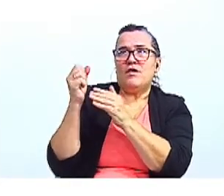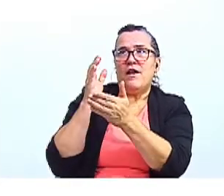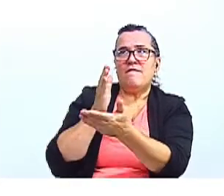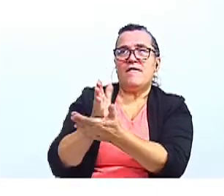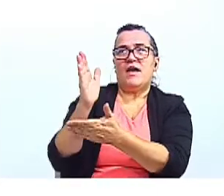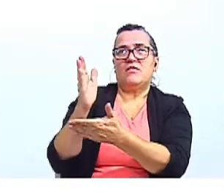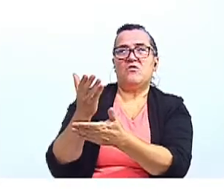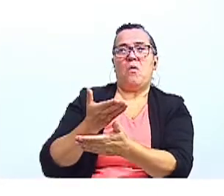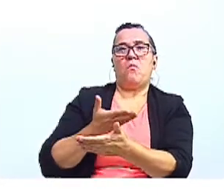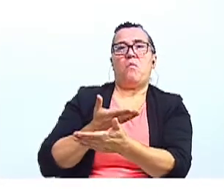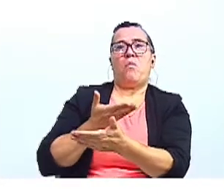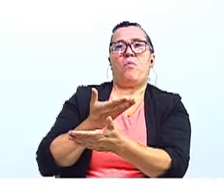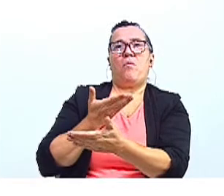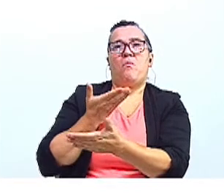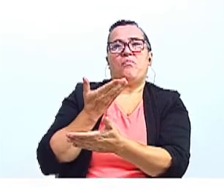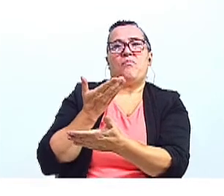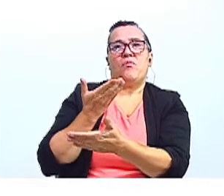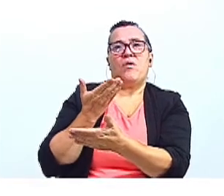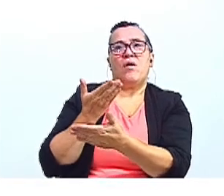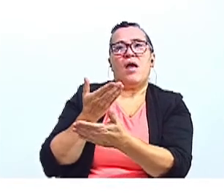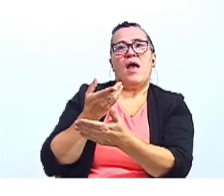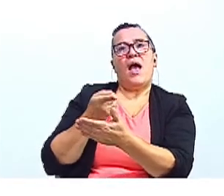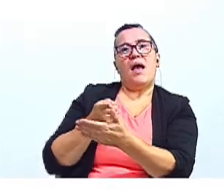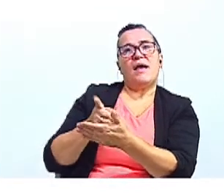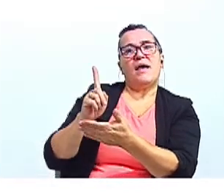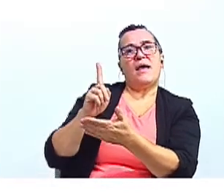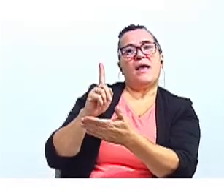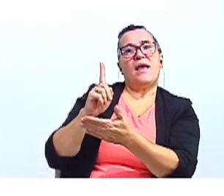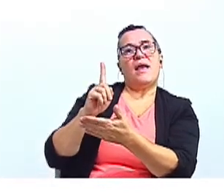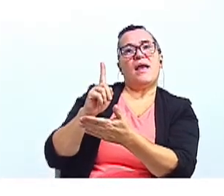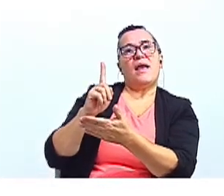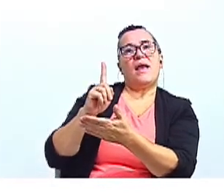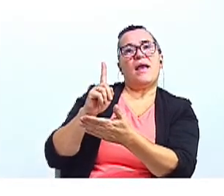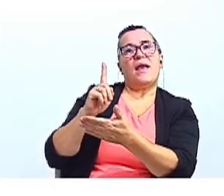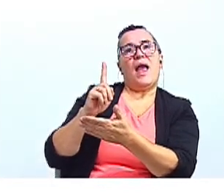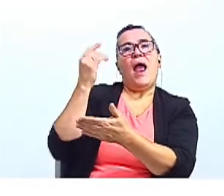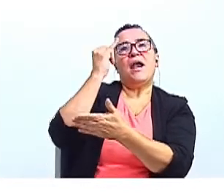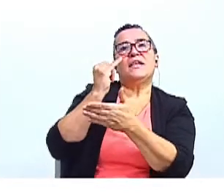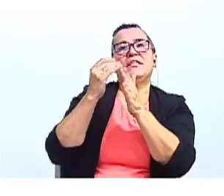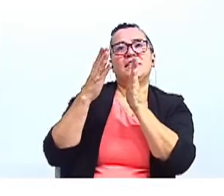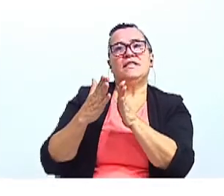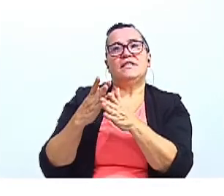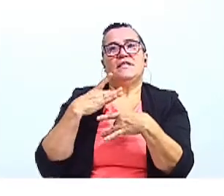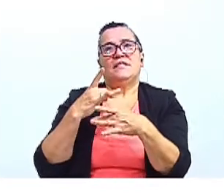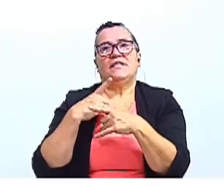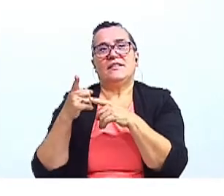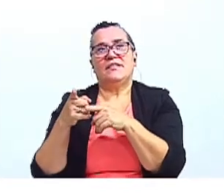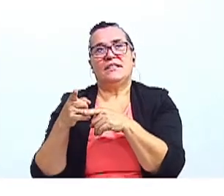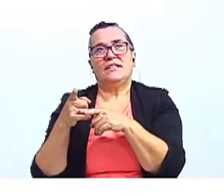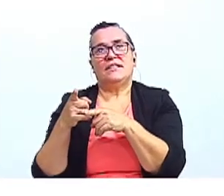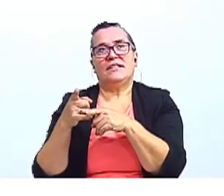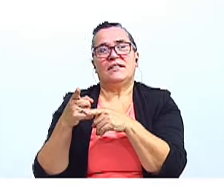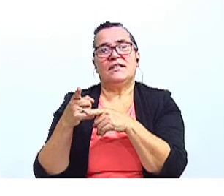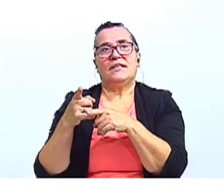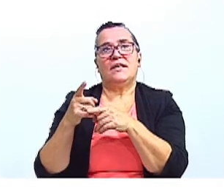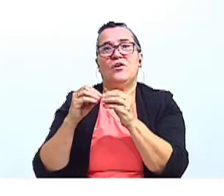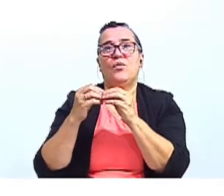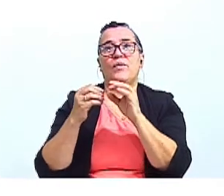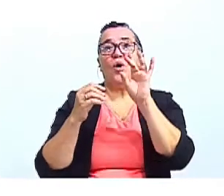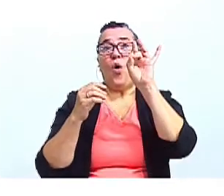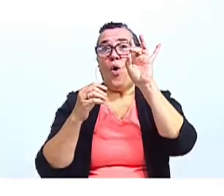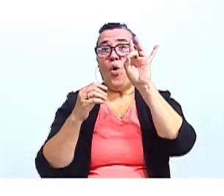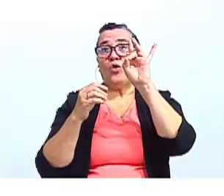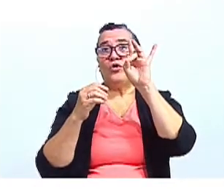or pretentious display of being artistic or interested in the arts. And it's number